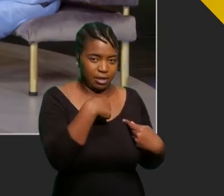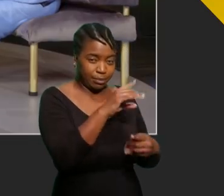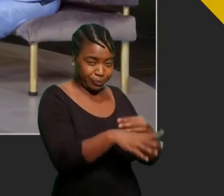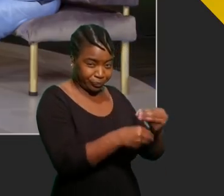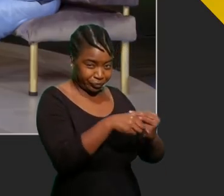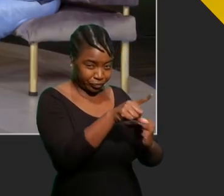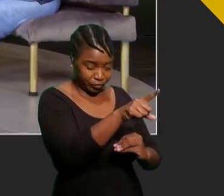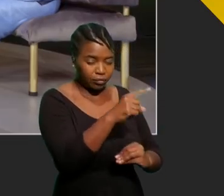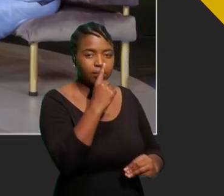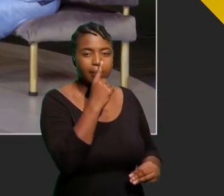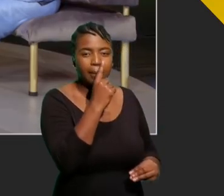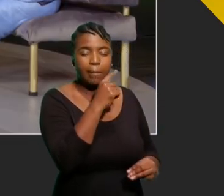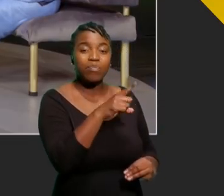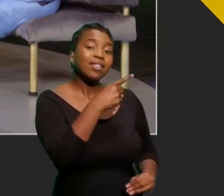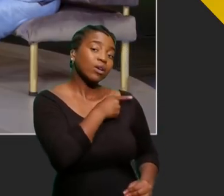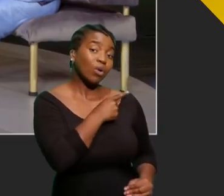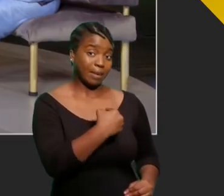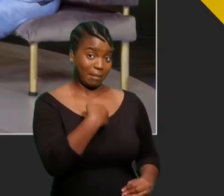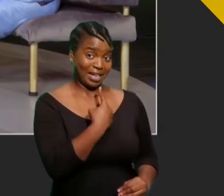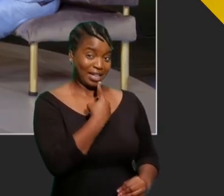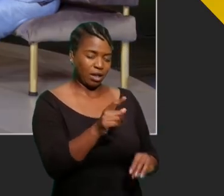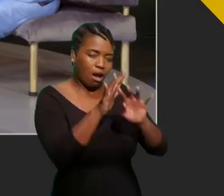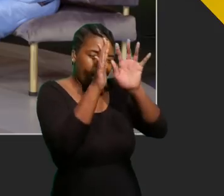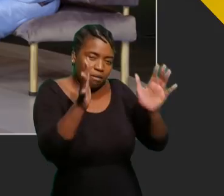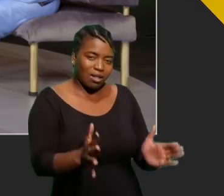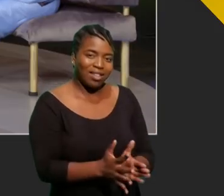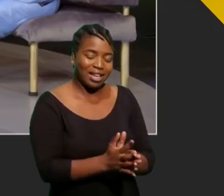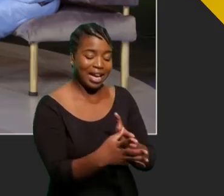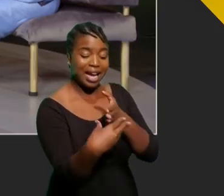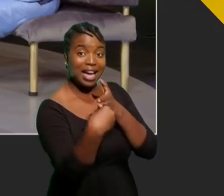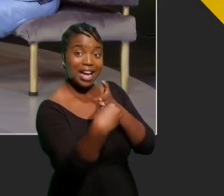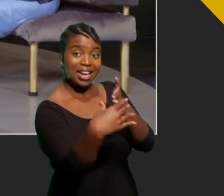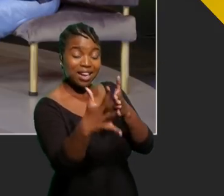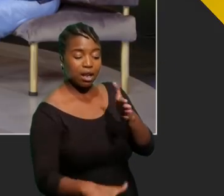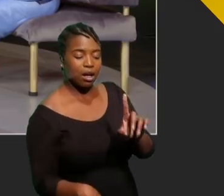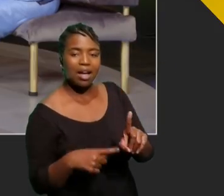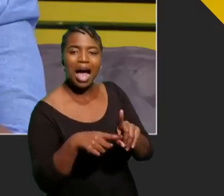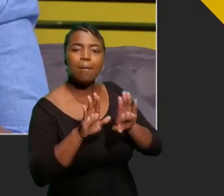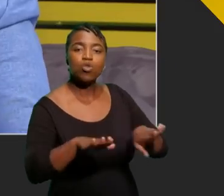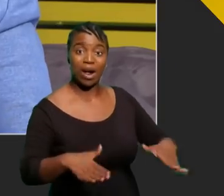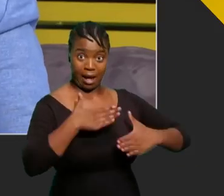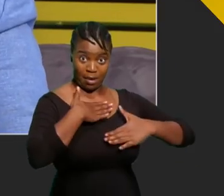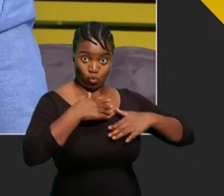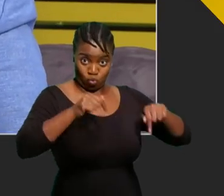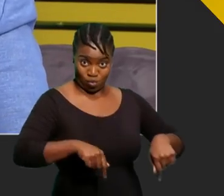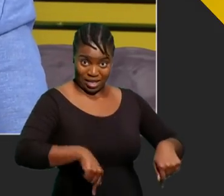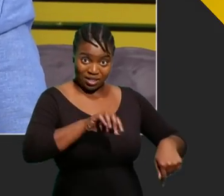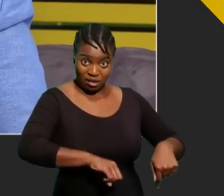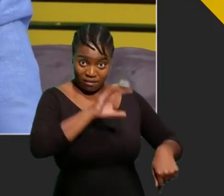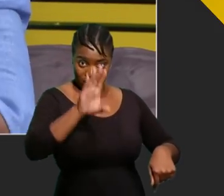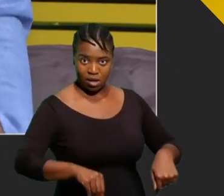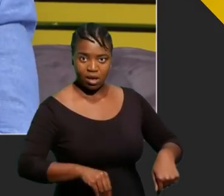You know, that is why I'm saying everything boils down to leadership. Ingane zethu today in South